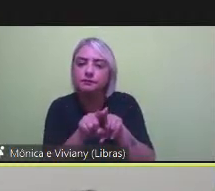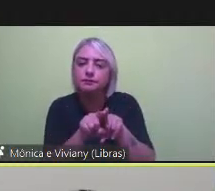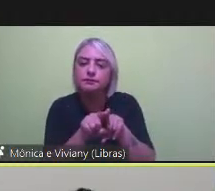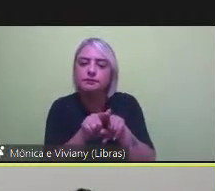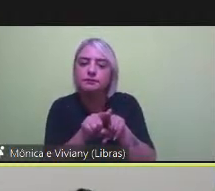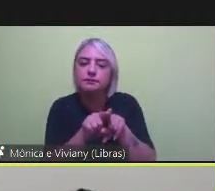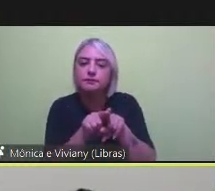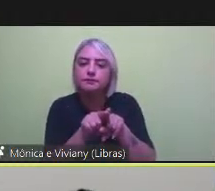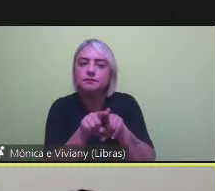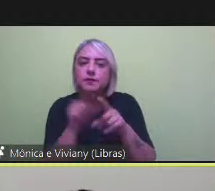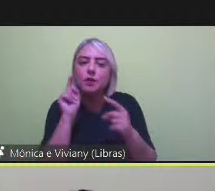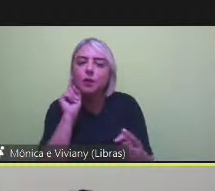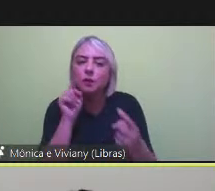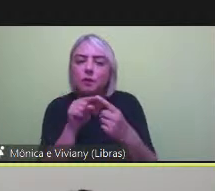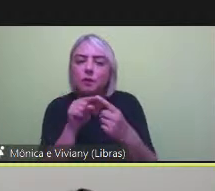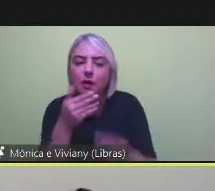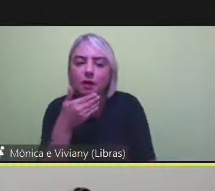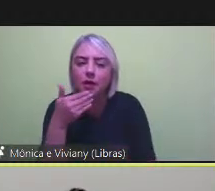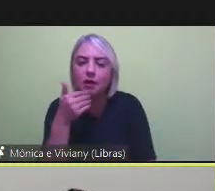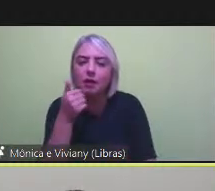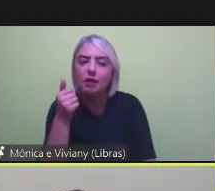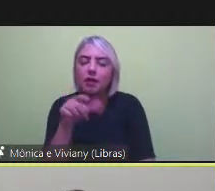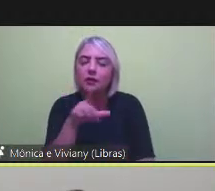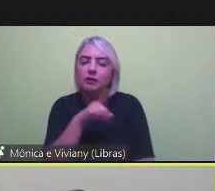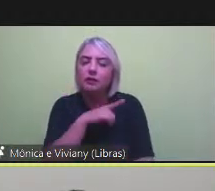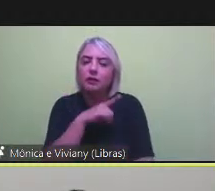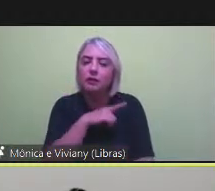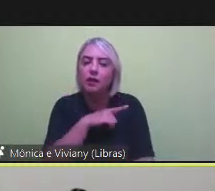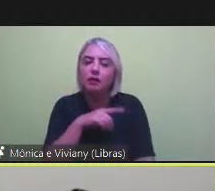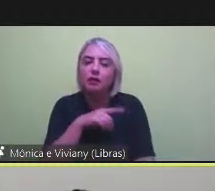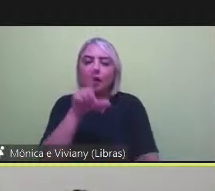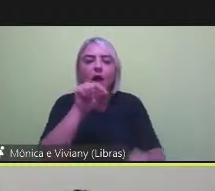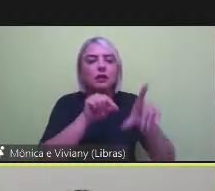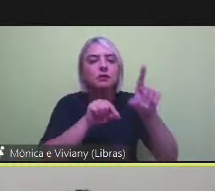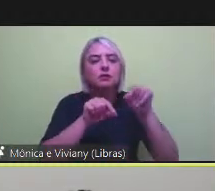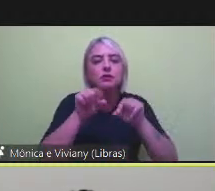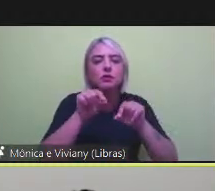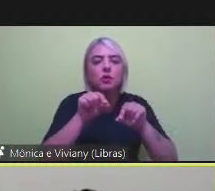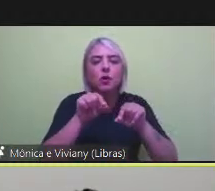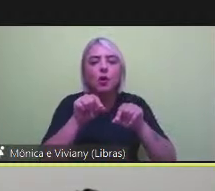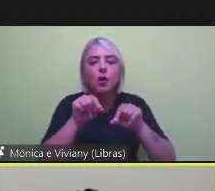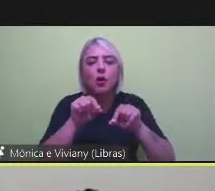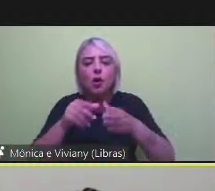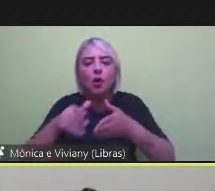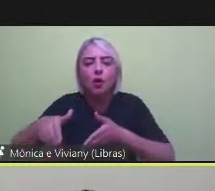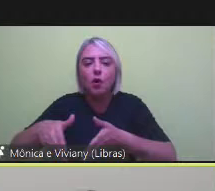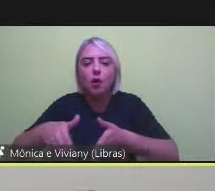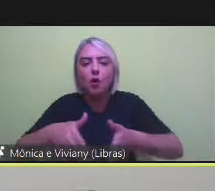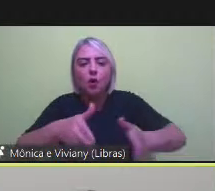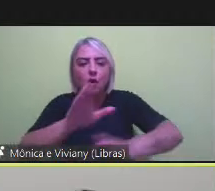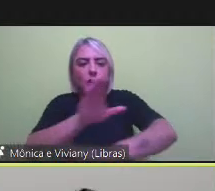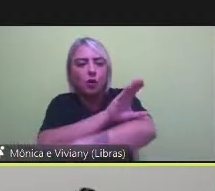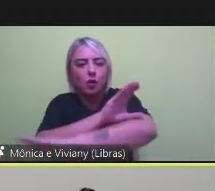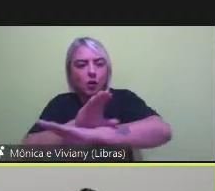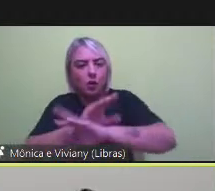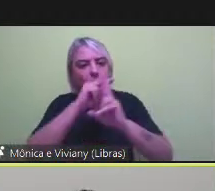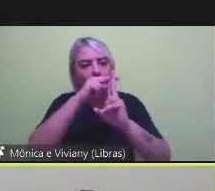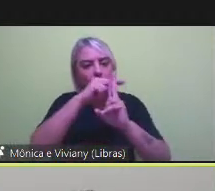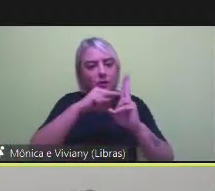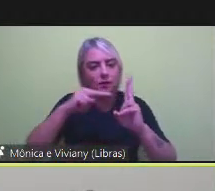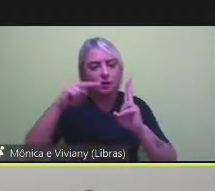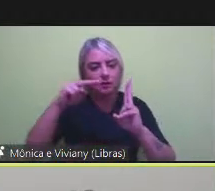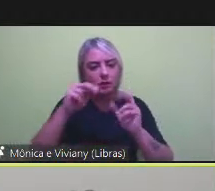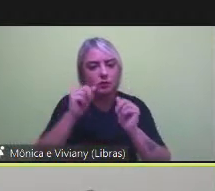And also, with the aim to improve, there was the selection of Trilhas, which is a course